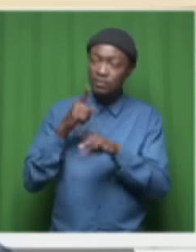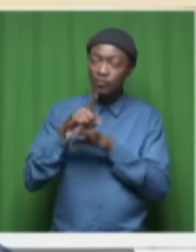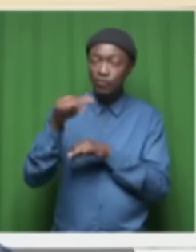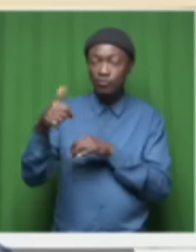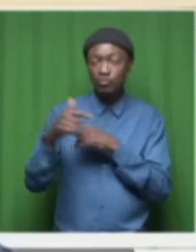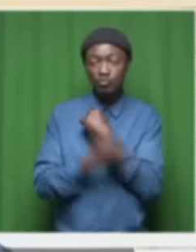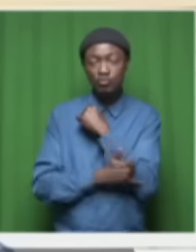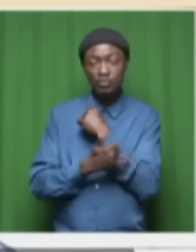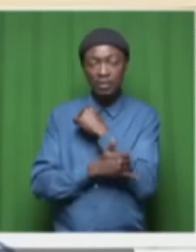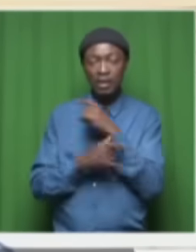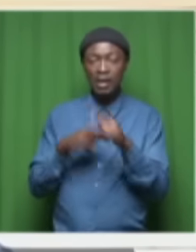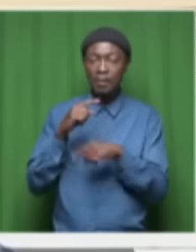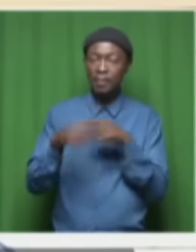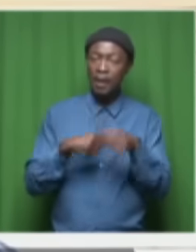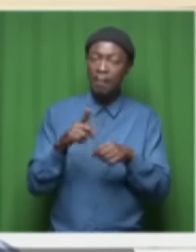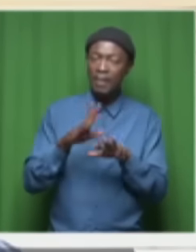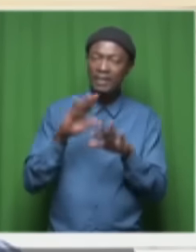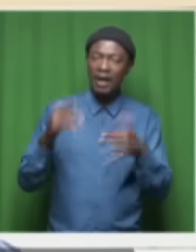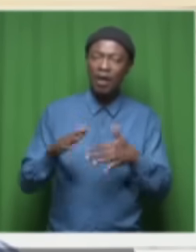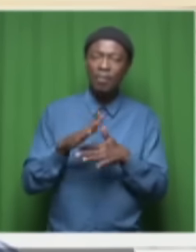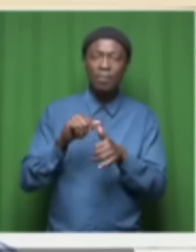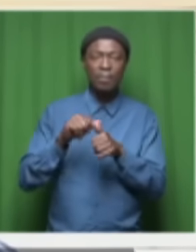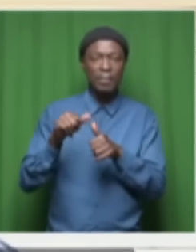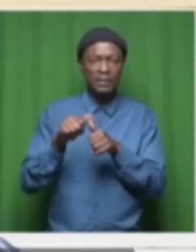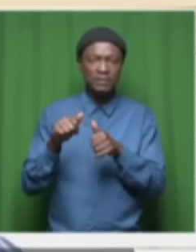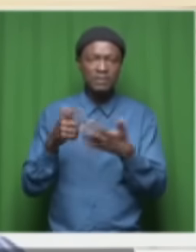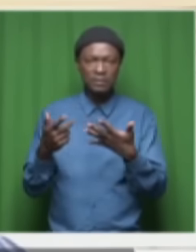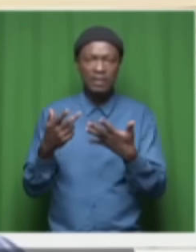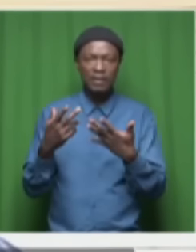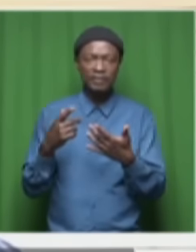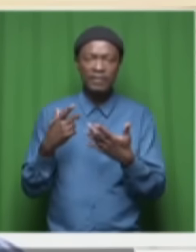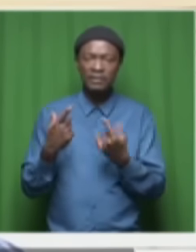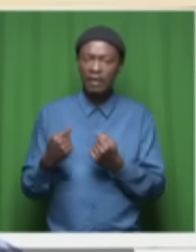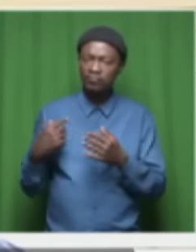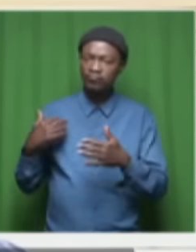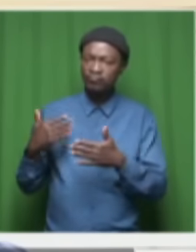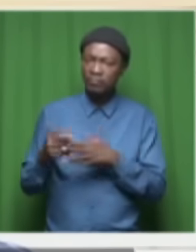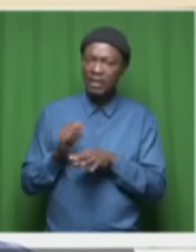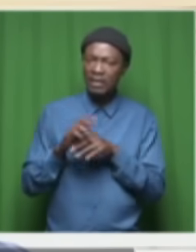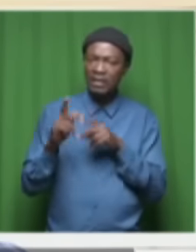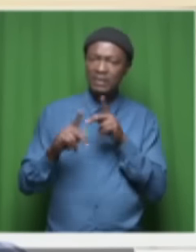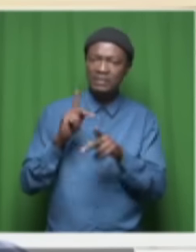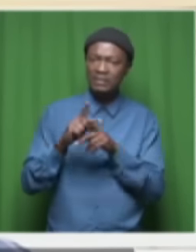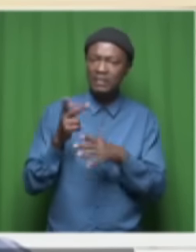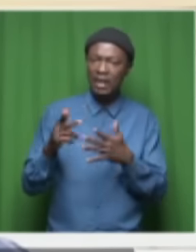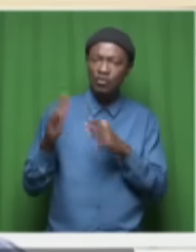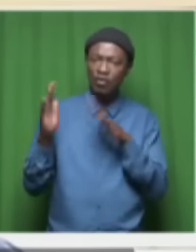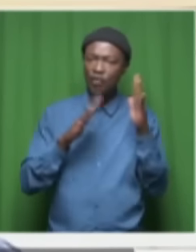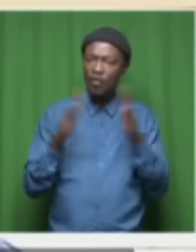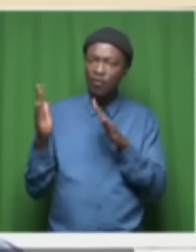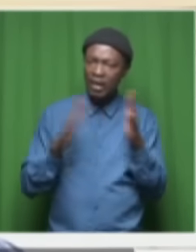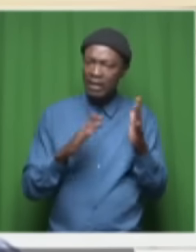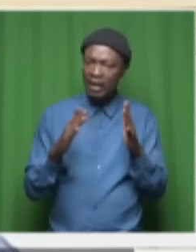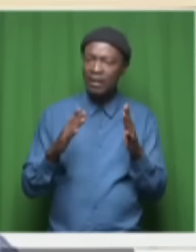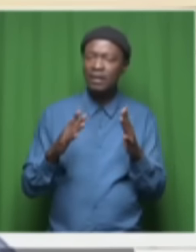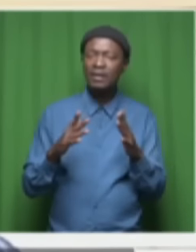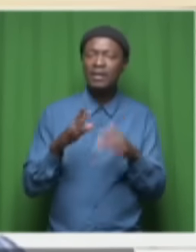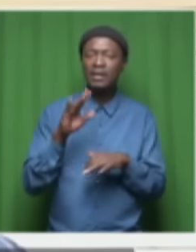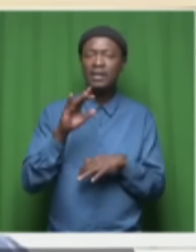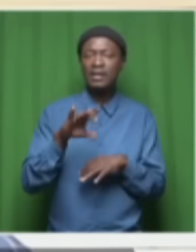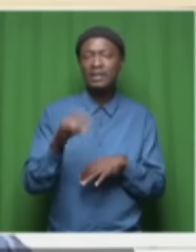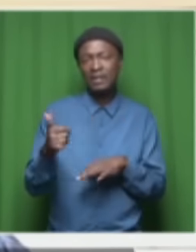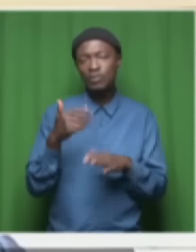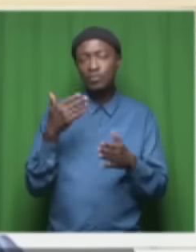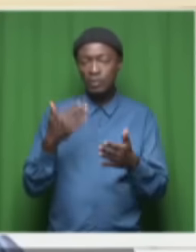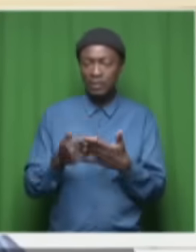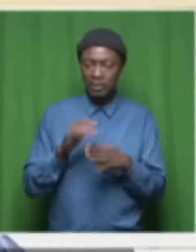terms of how best they've managed this kind of weather conditions, so that we can then